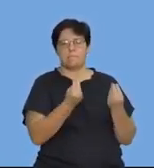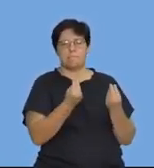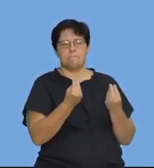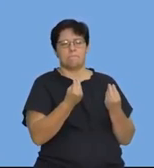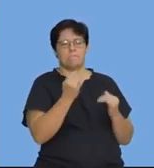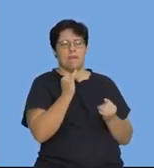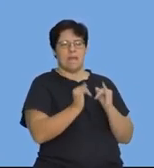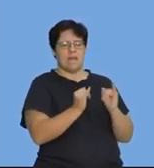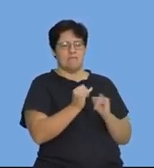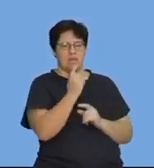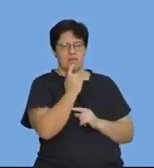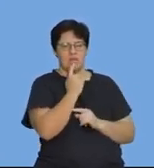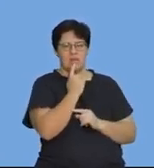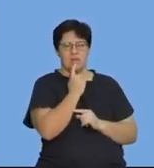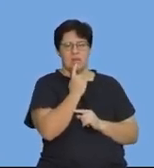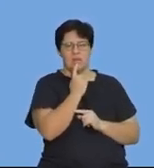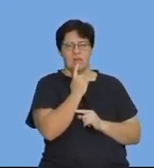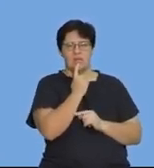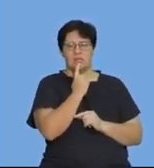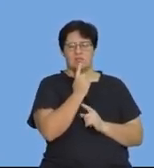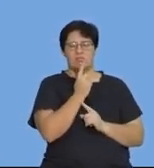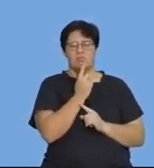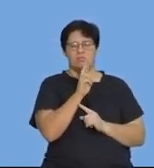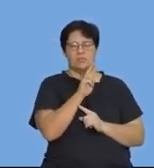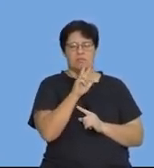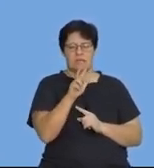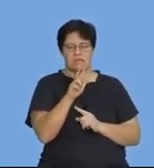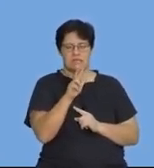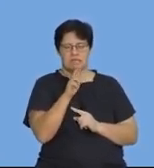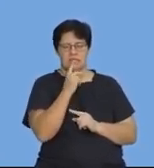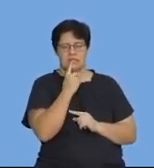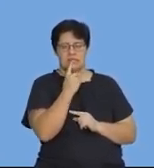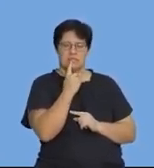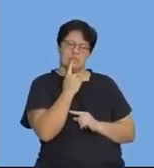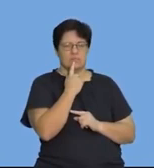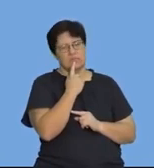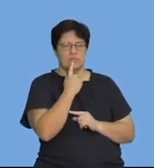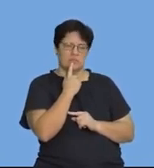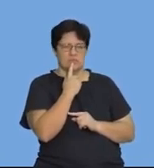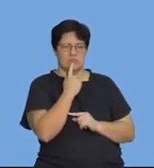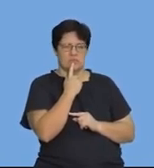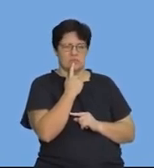11. So I will just write them here. 28 will then be